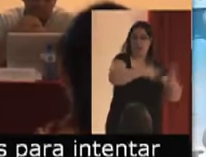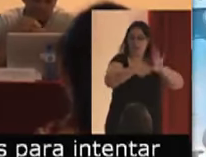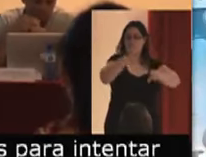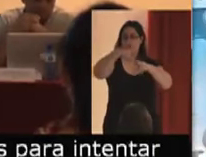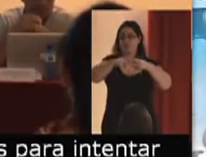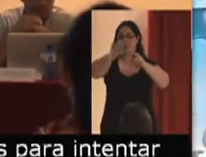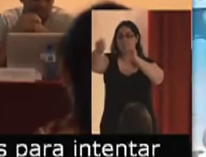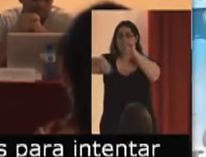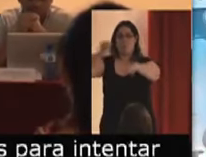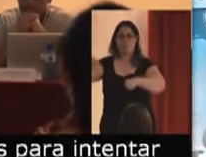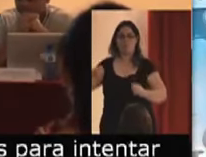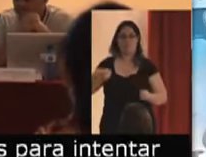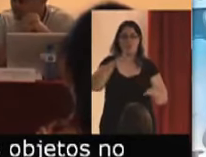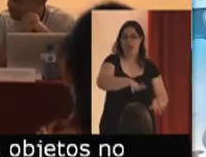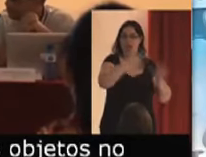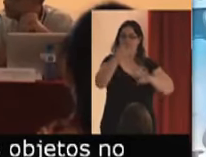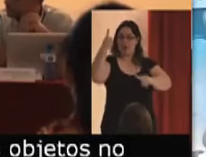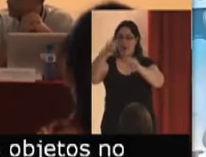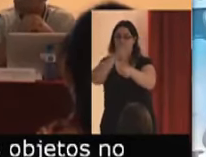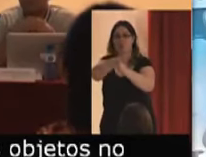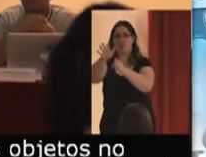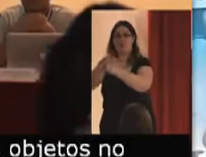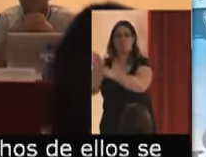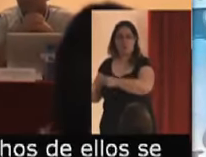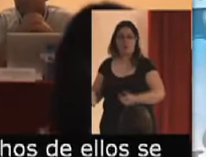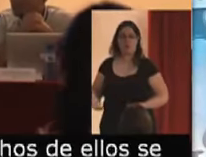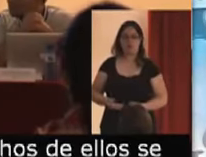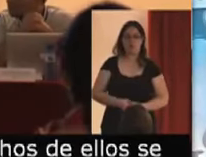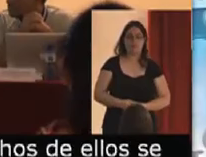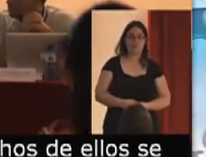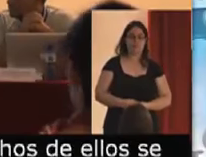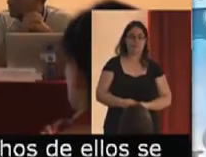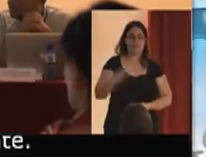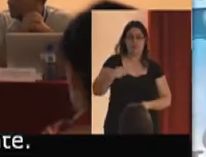cover the gaps not covered by the objects.